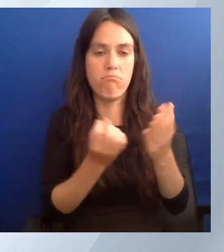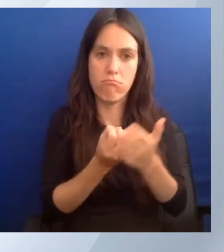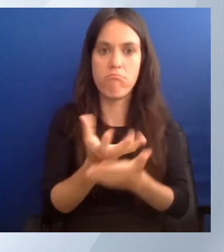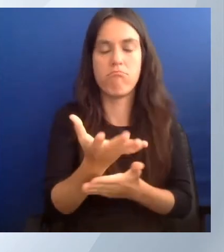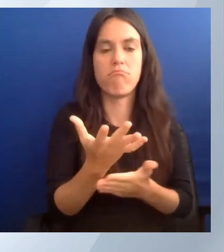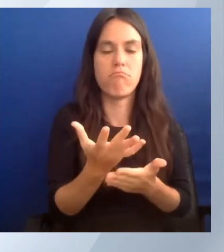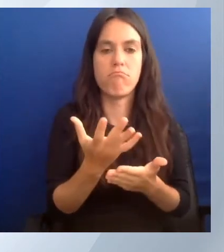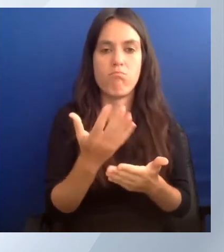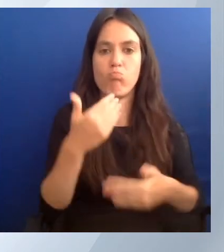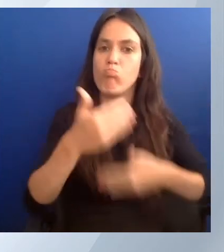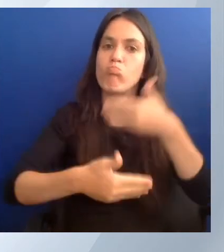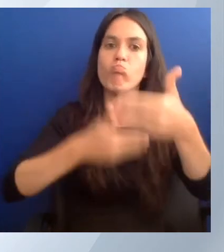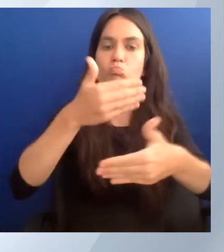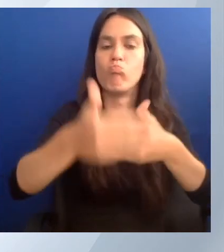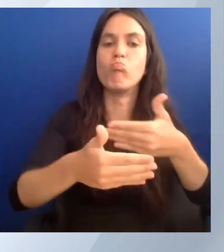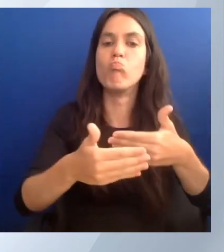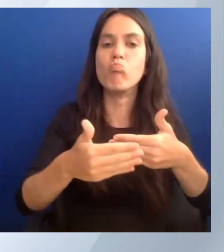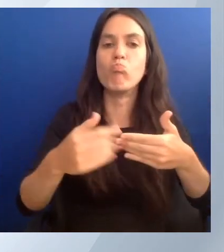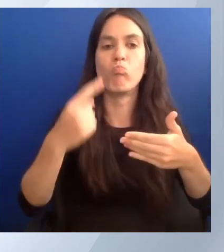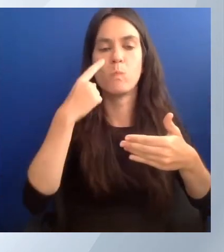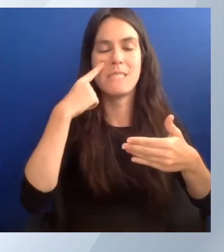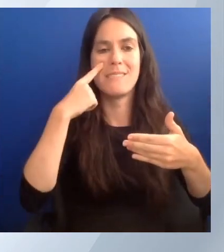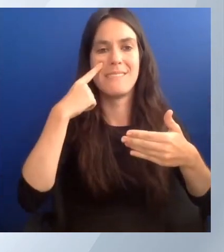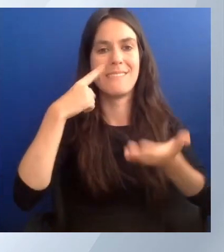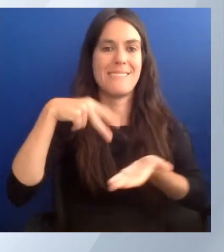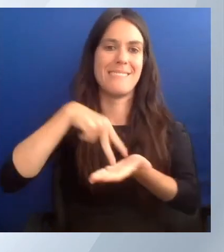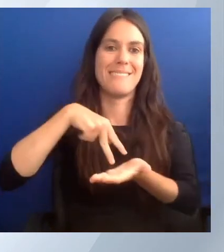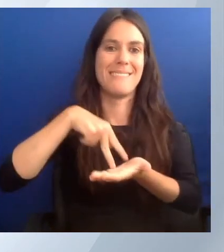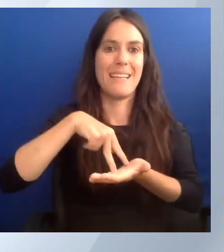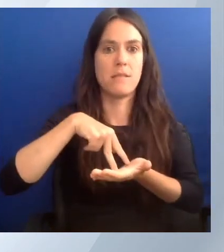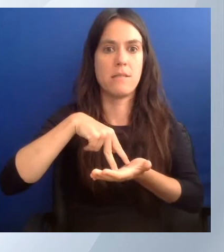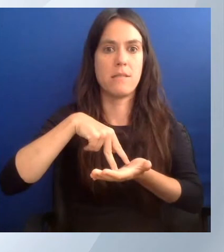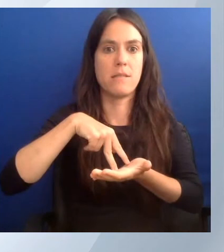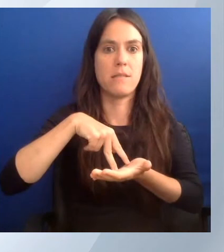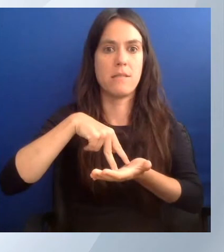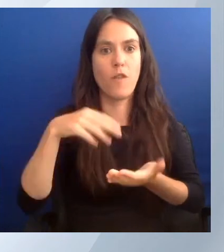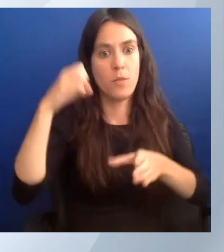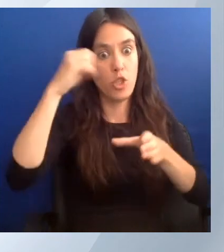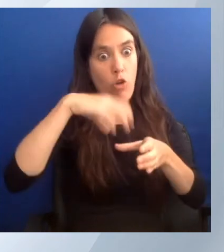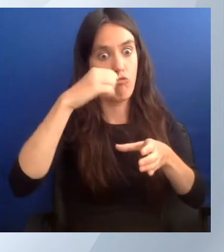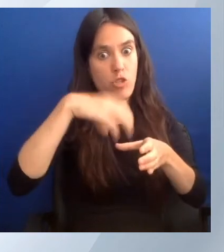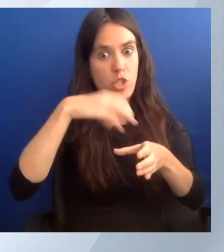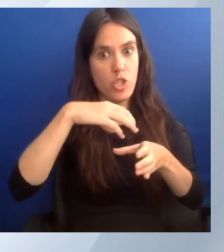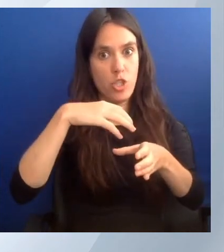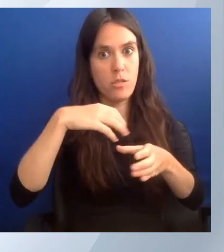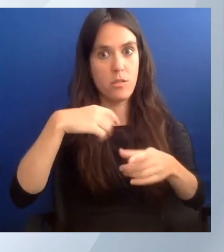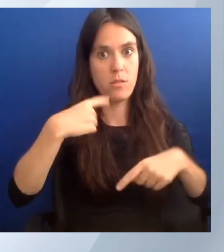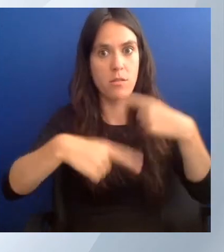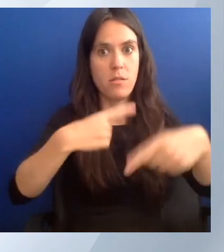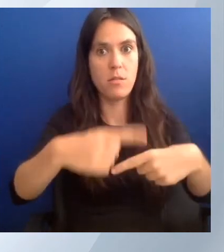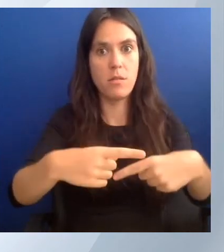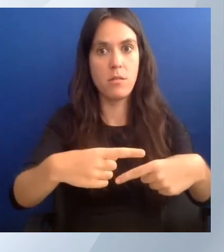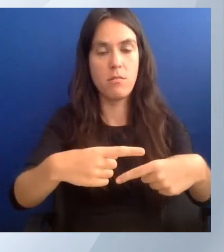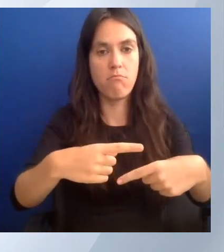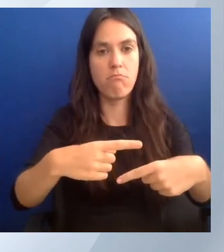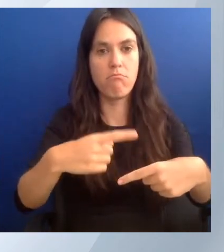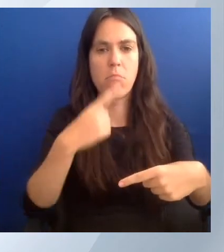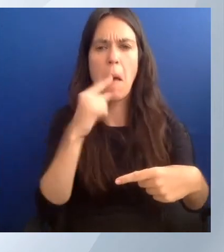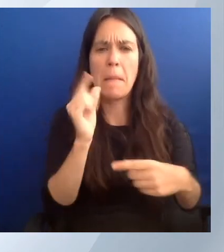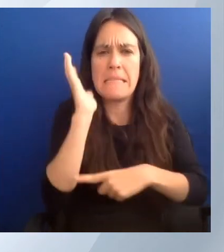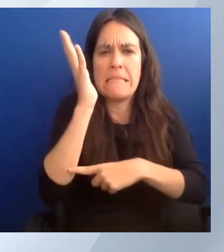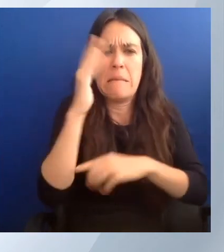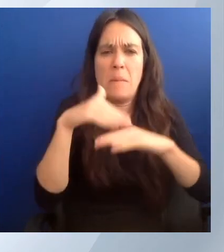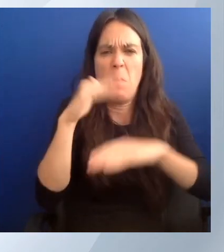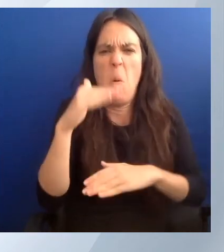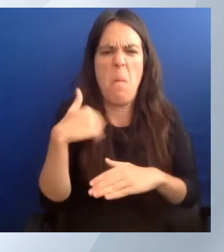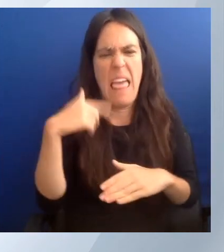things from a static site and into Azure Storage. I have a little bit more presentation to go, but I'm probably going to skip